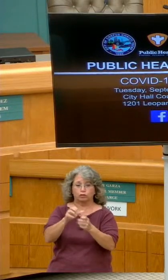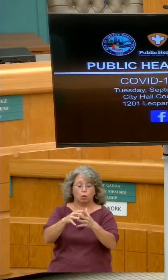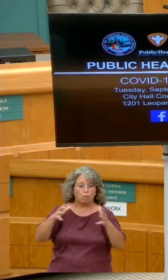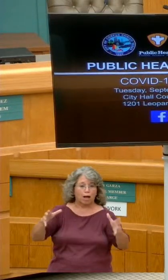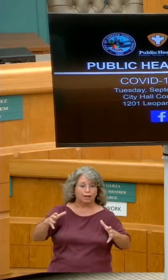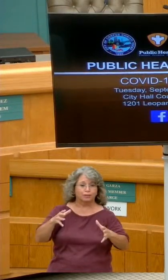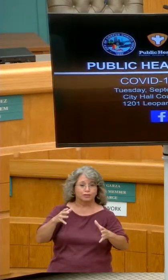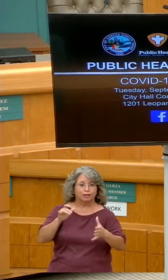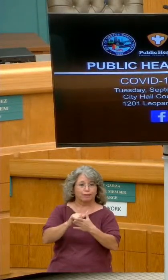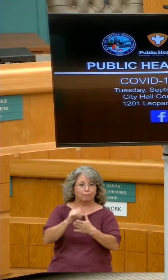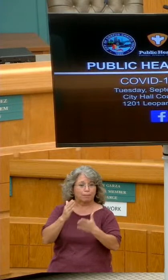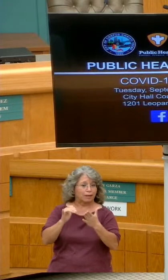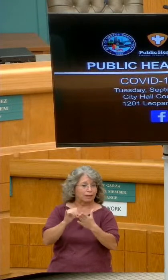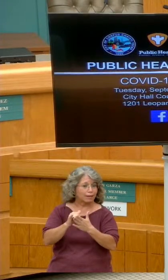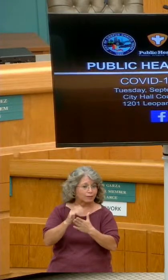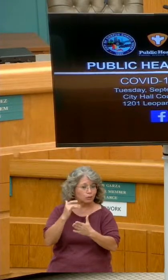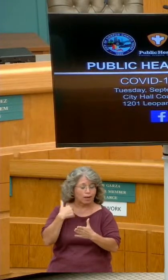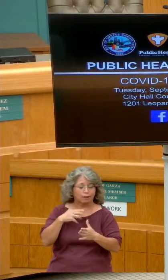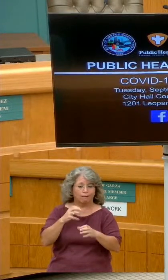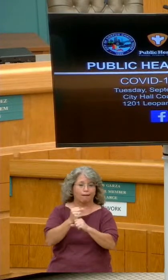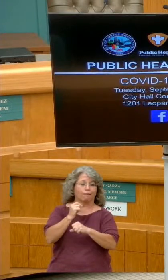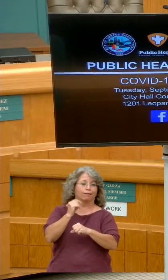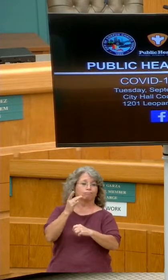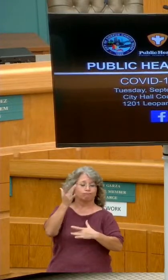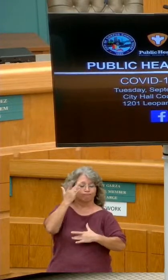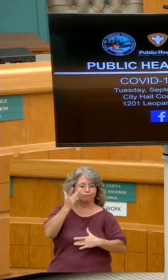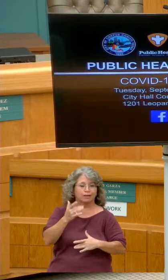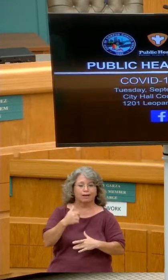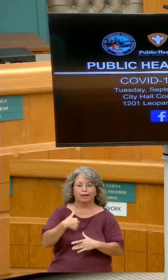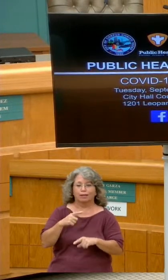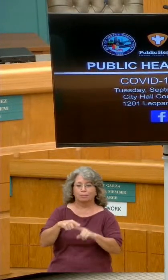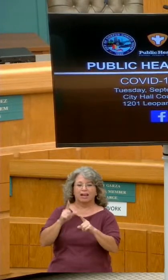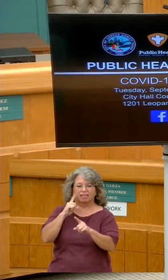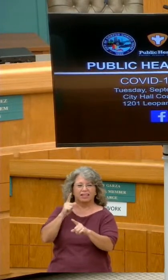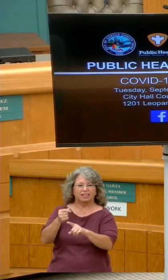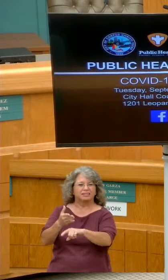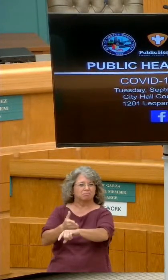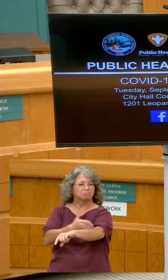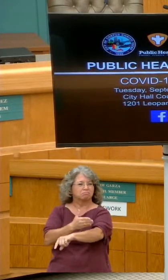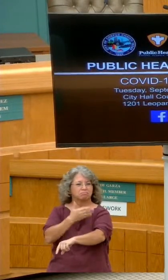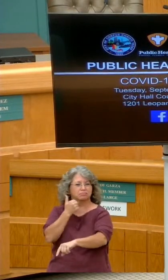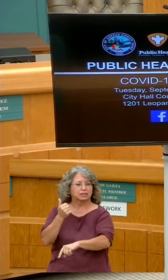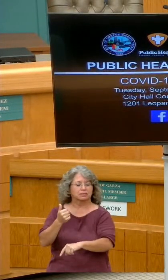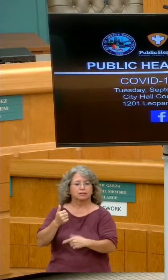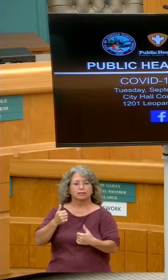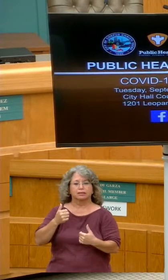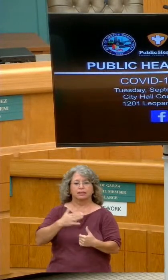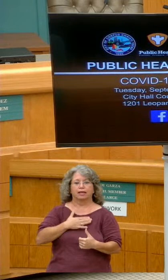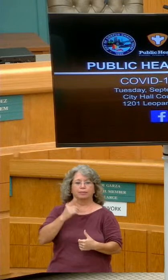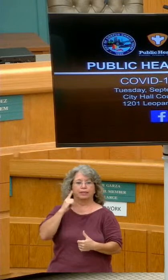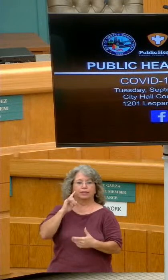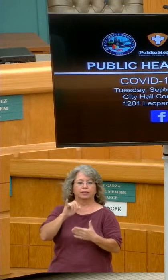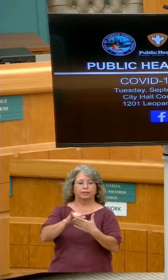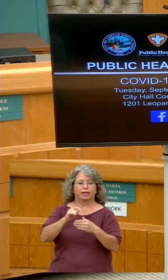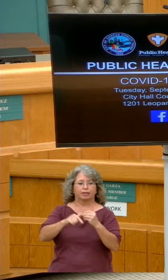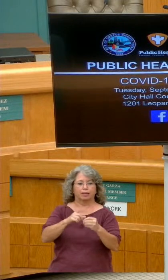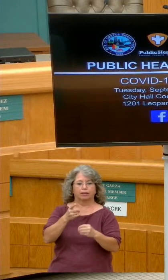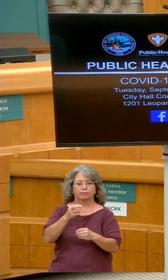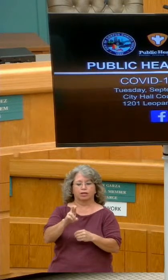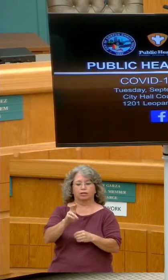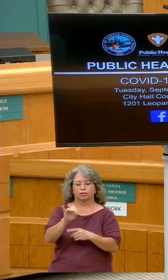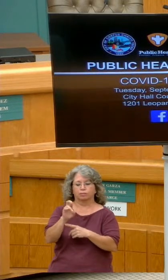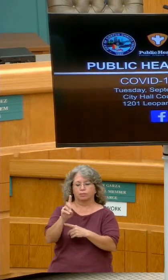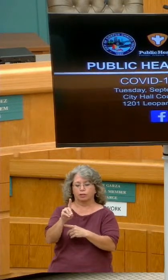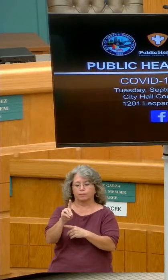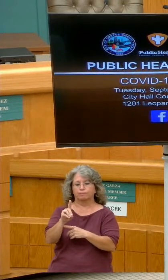but I think he's on his road to recovery from what I understand. So we're glad to hear that, Dr. Bird, and hopefully you'll